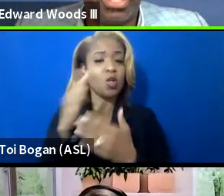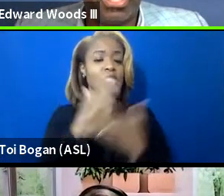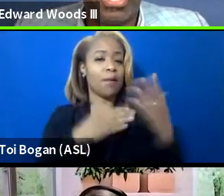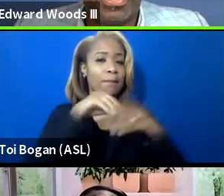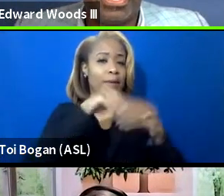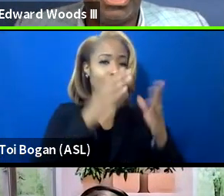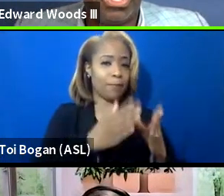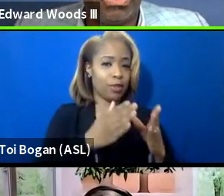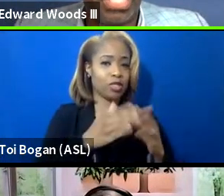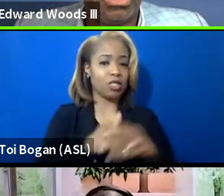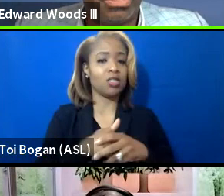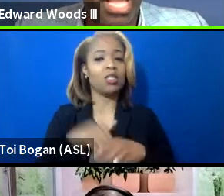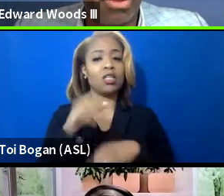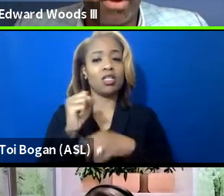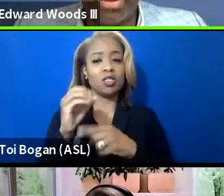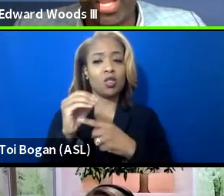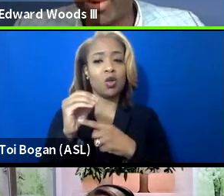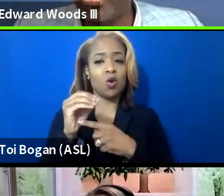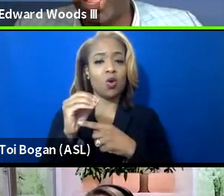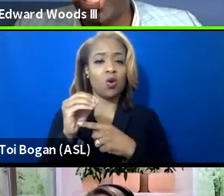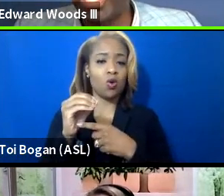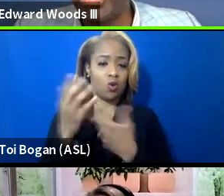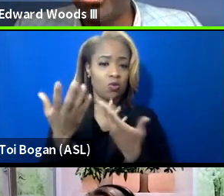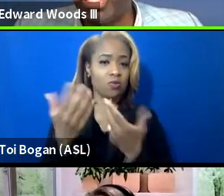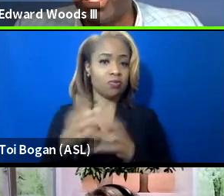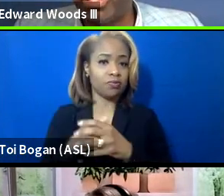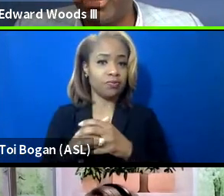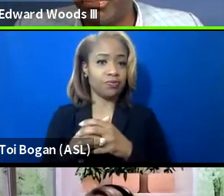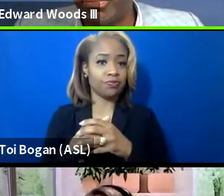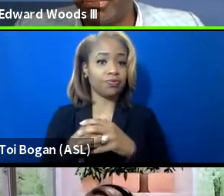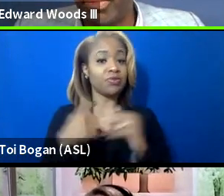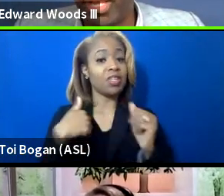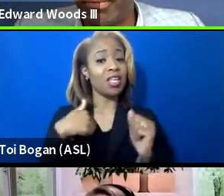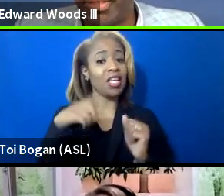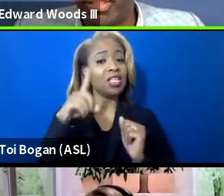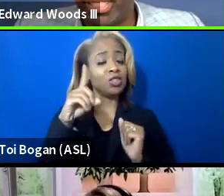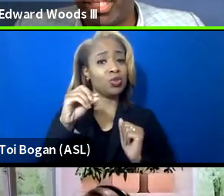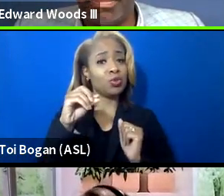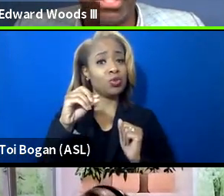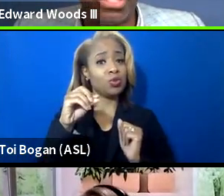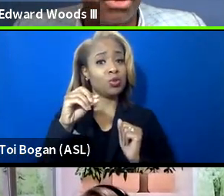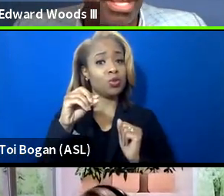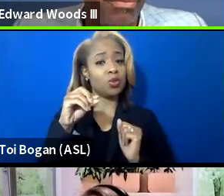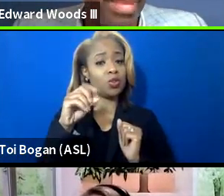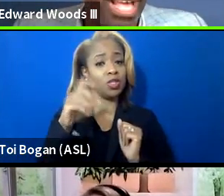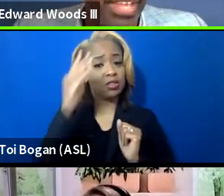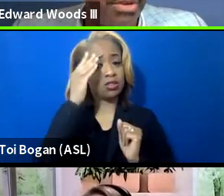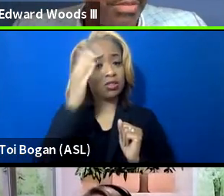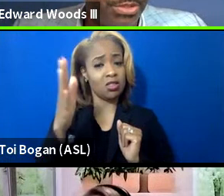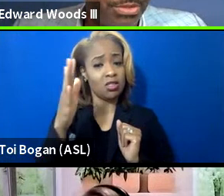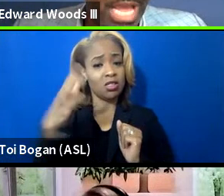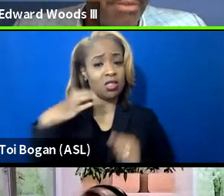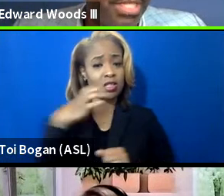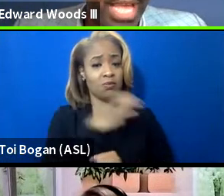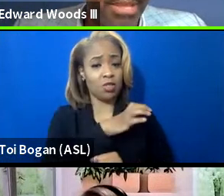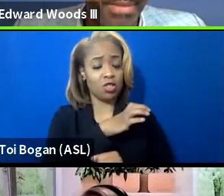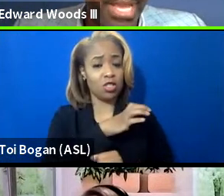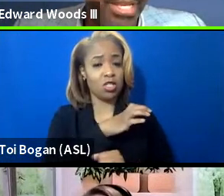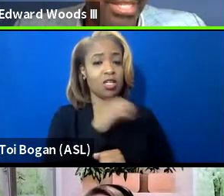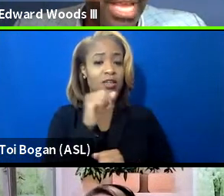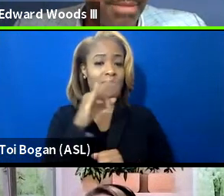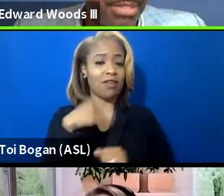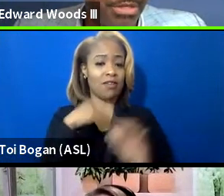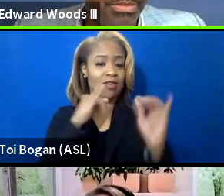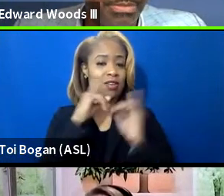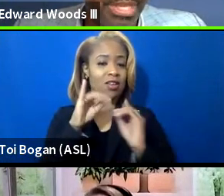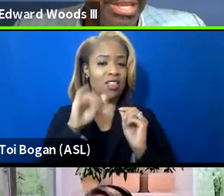person. And so that's kind of where we are. I do need to let the commission know that if we have interviews, obviously that could be